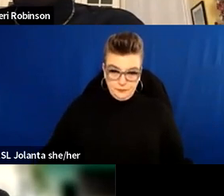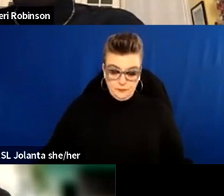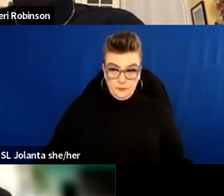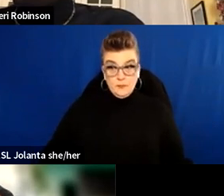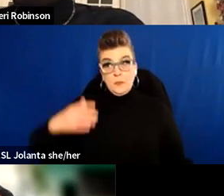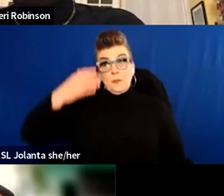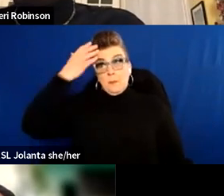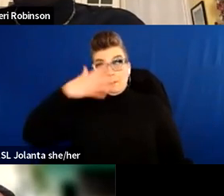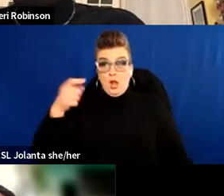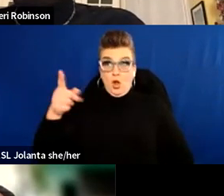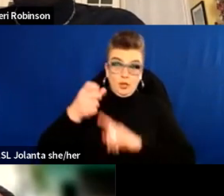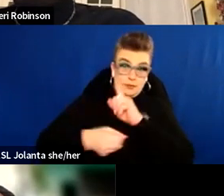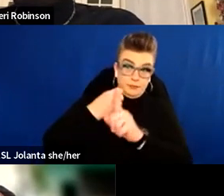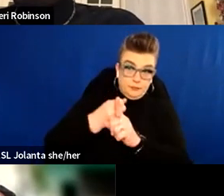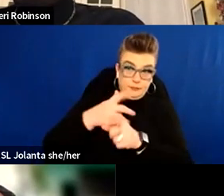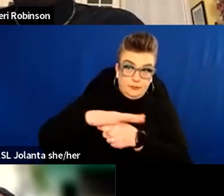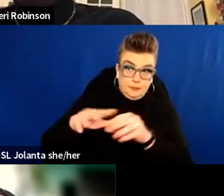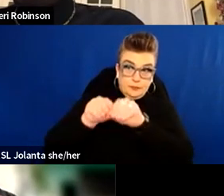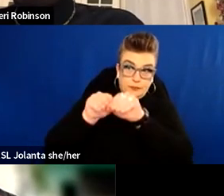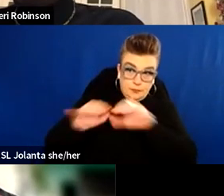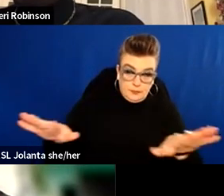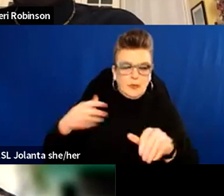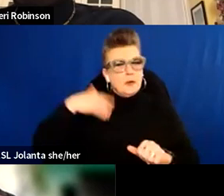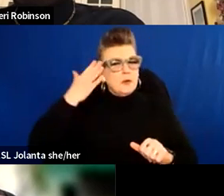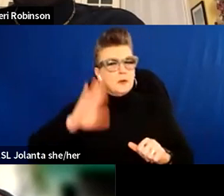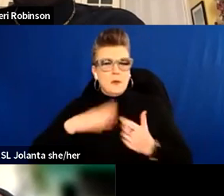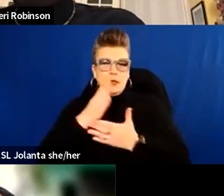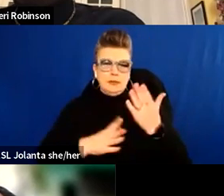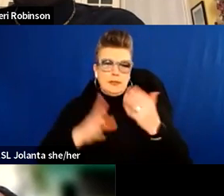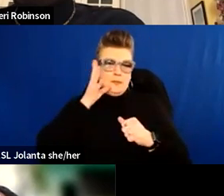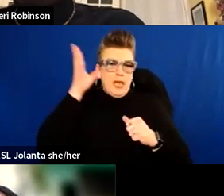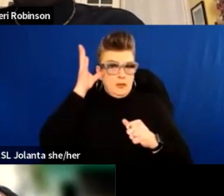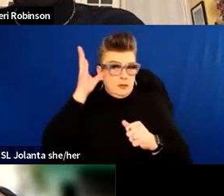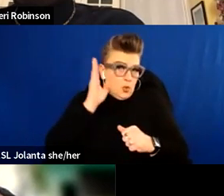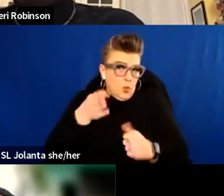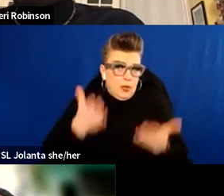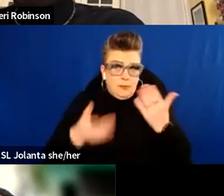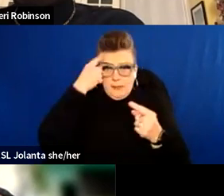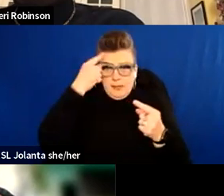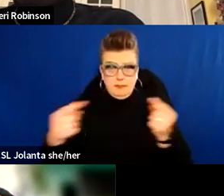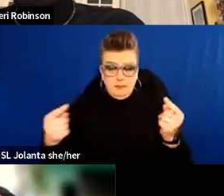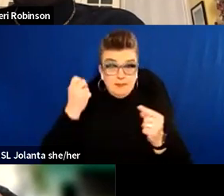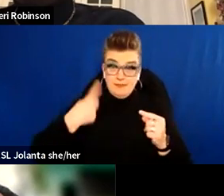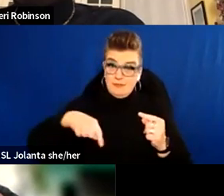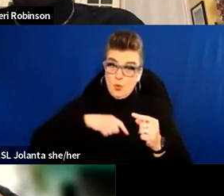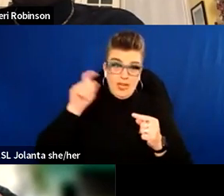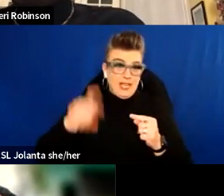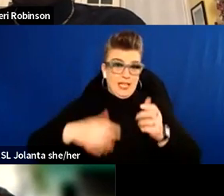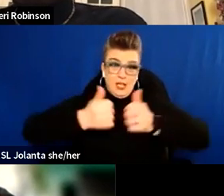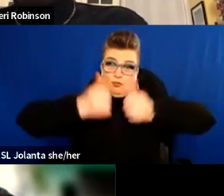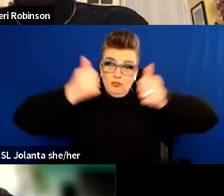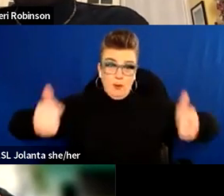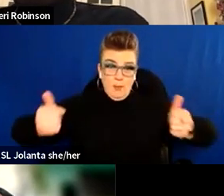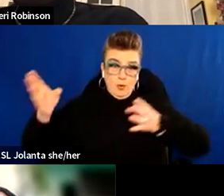i know that some parents will not be in agreeance with me but we need a remote plan for a few